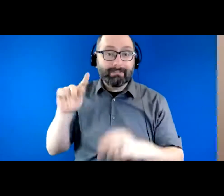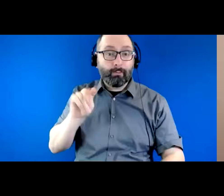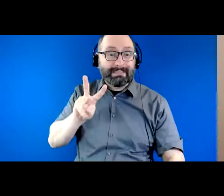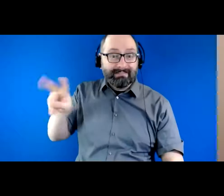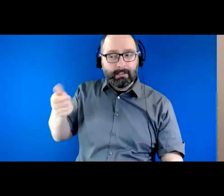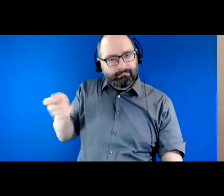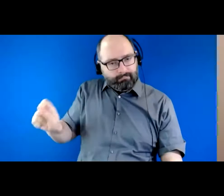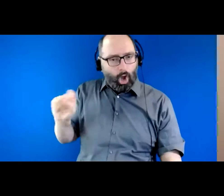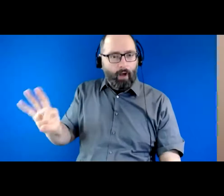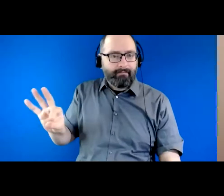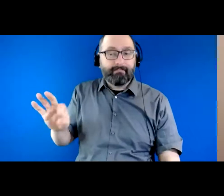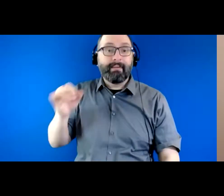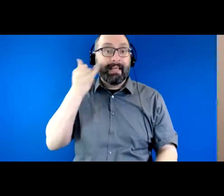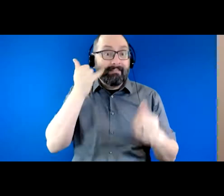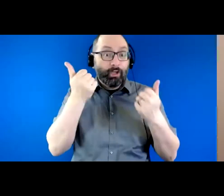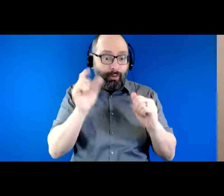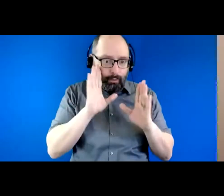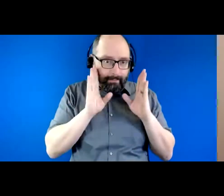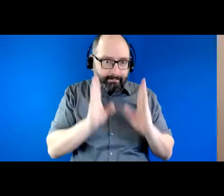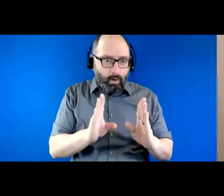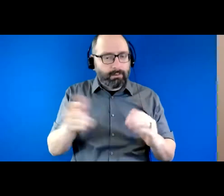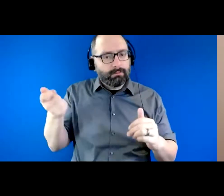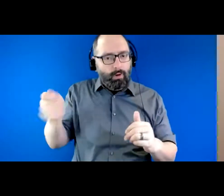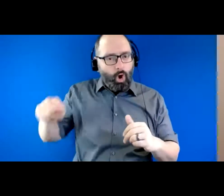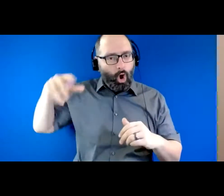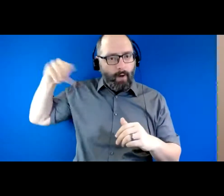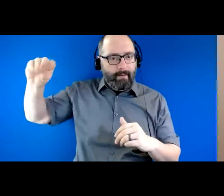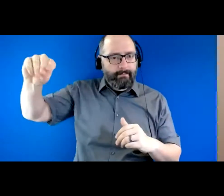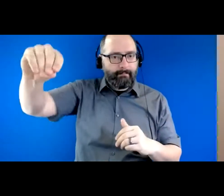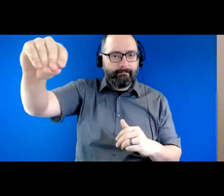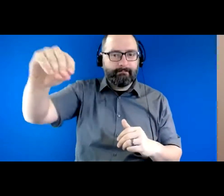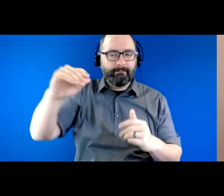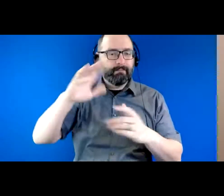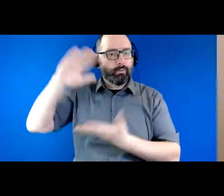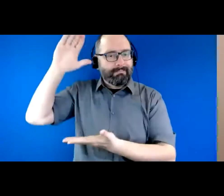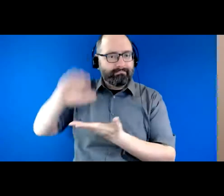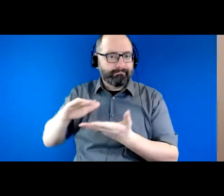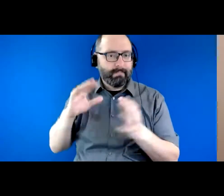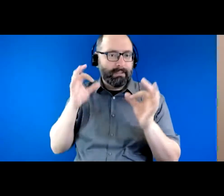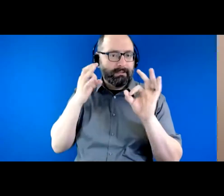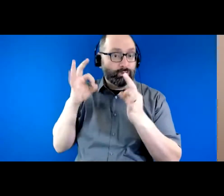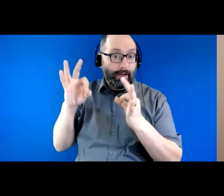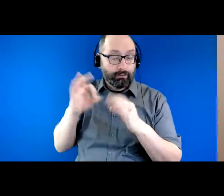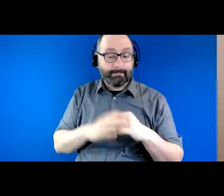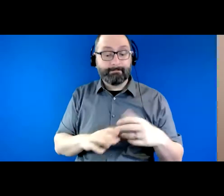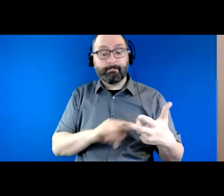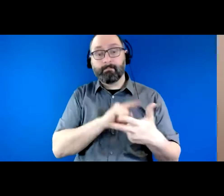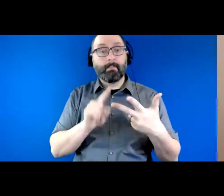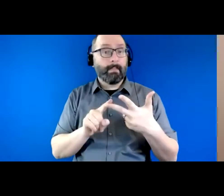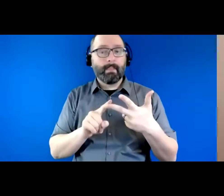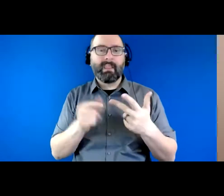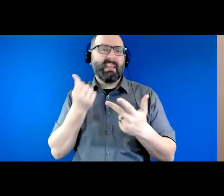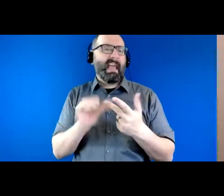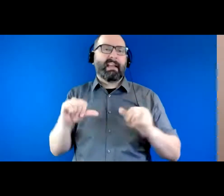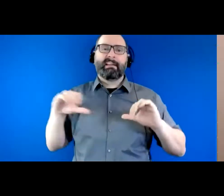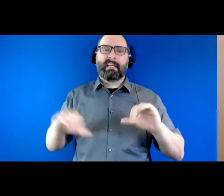that off if somebody's trying to focus, just kind of limit the amount of distractions and input. The third thing with any